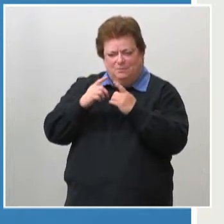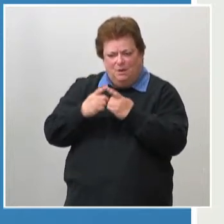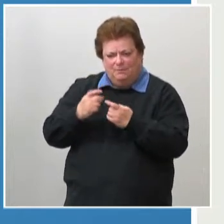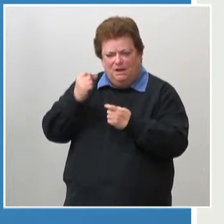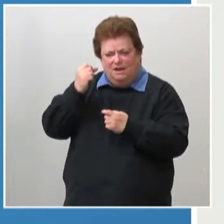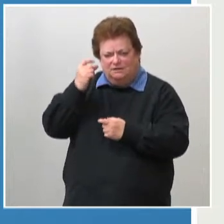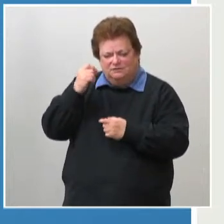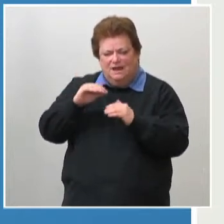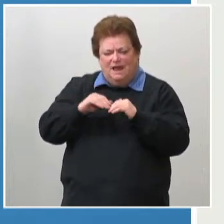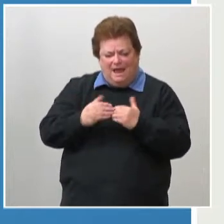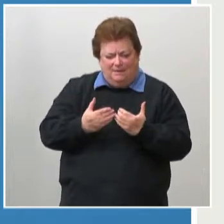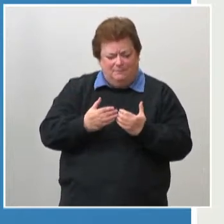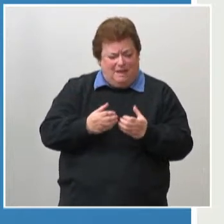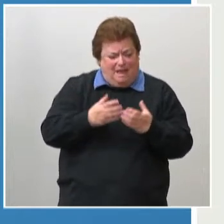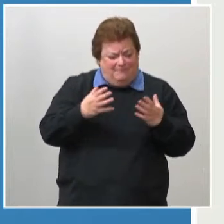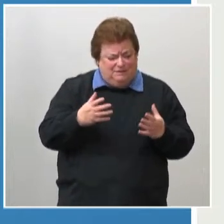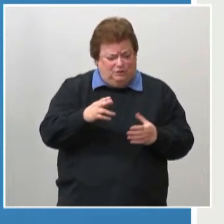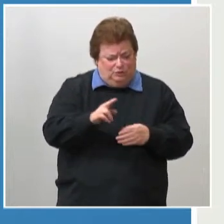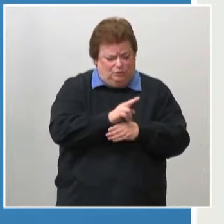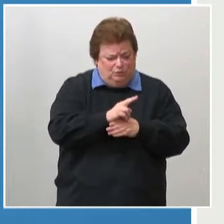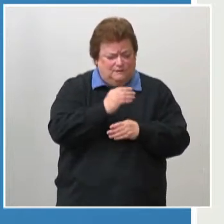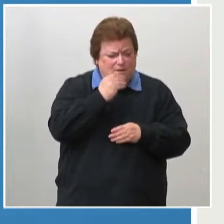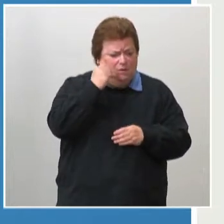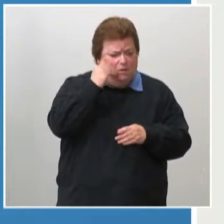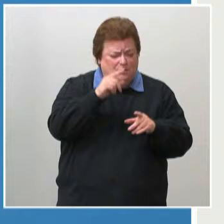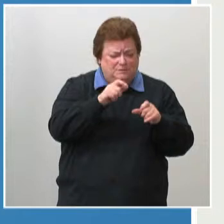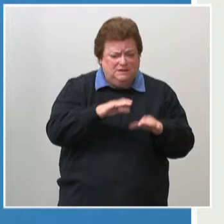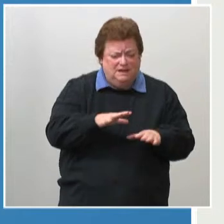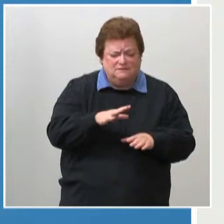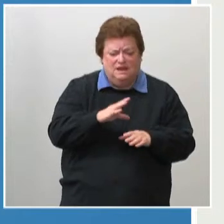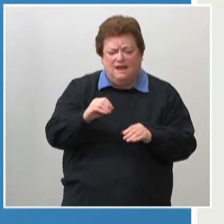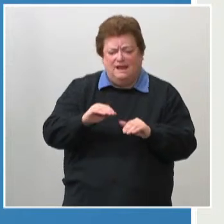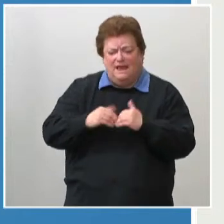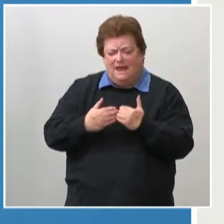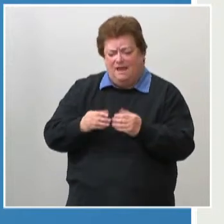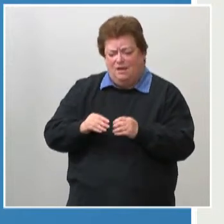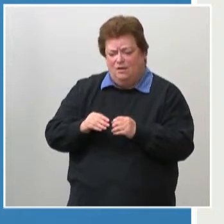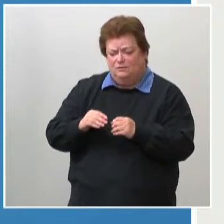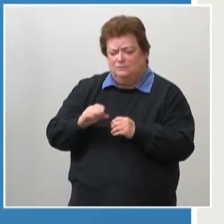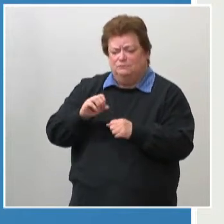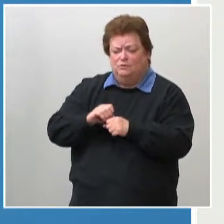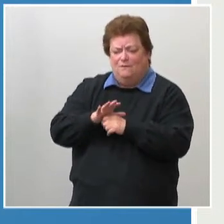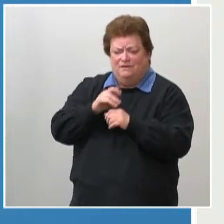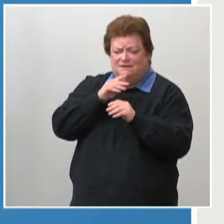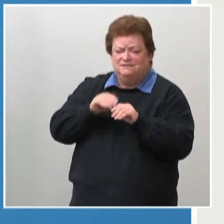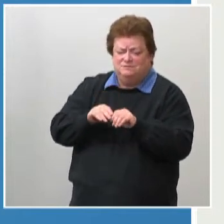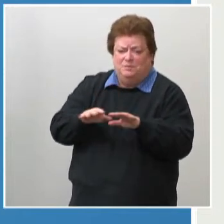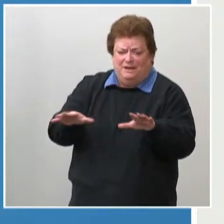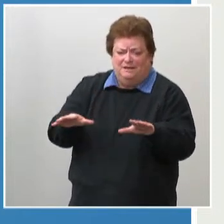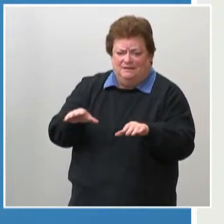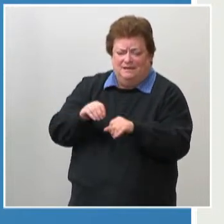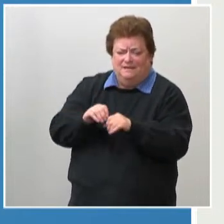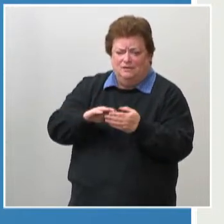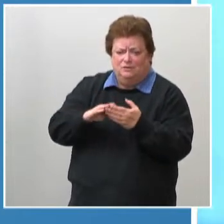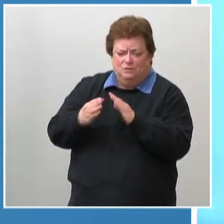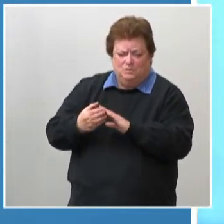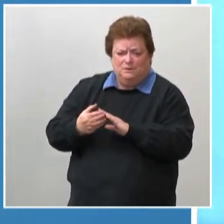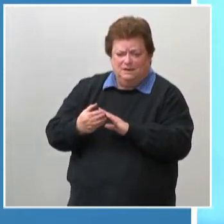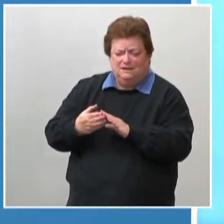are being used, as well as how much COVID-19 may be spreading in the community that otherwise would not have been reported. Thank